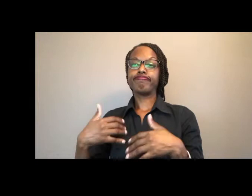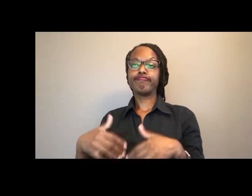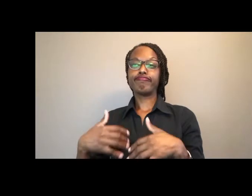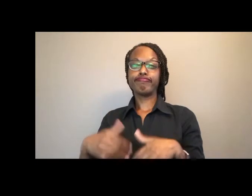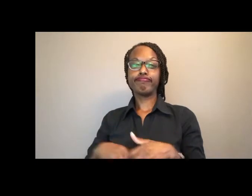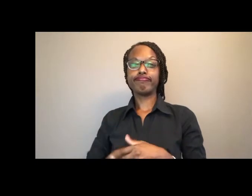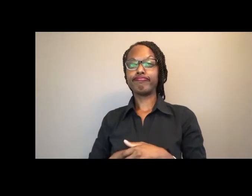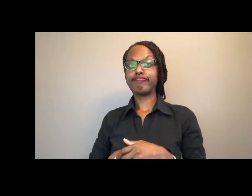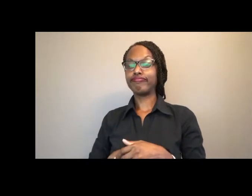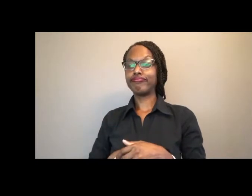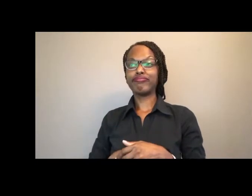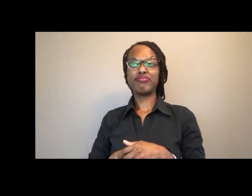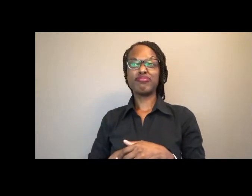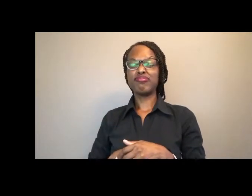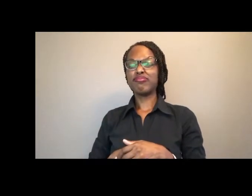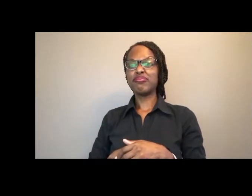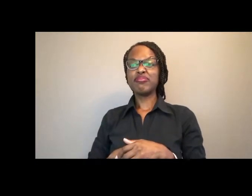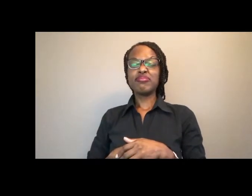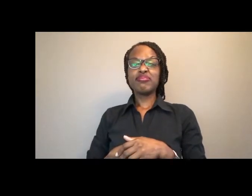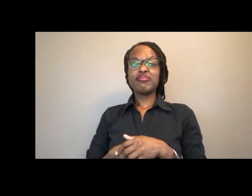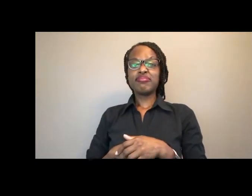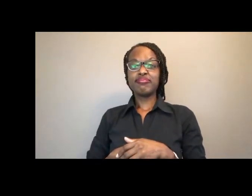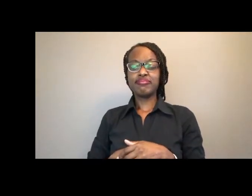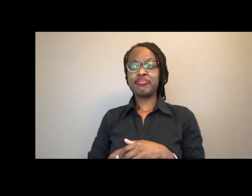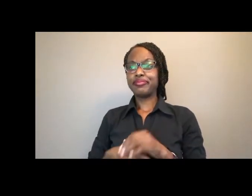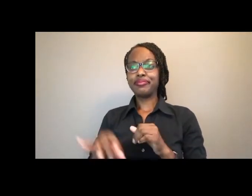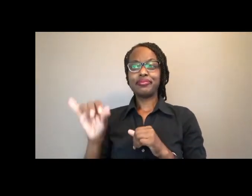It was one of the horrible